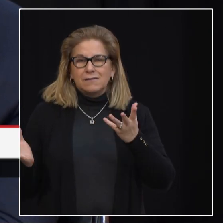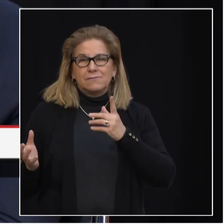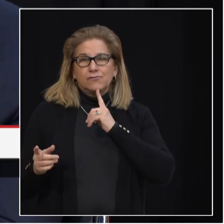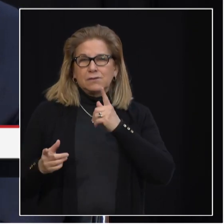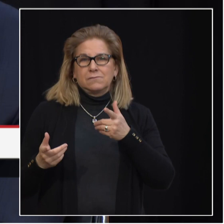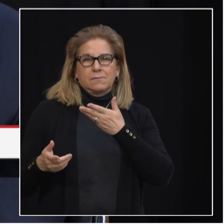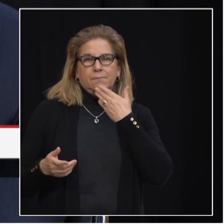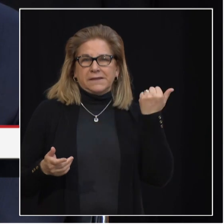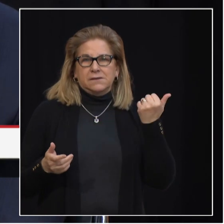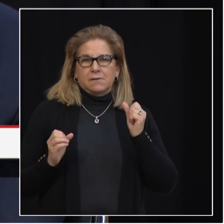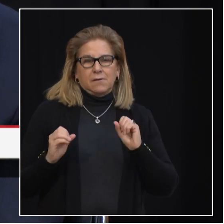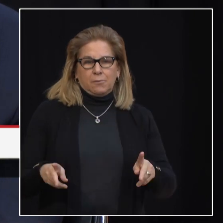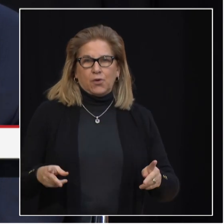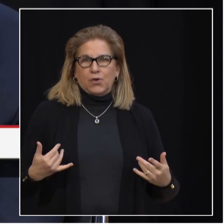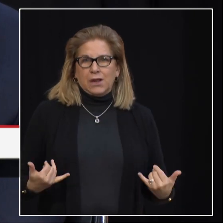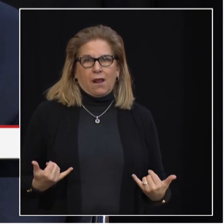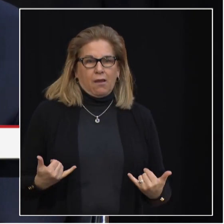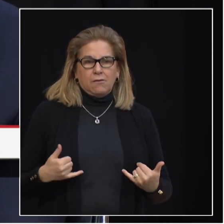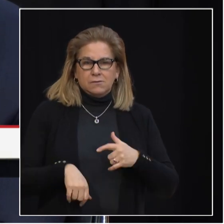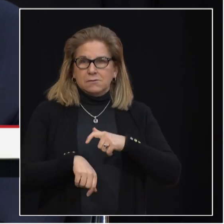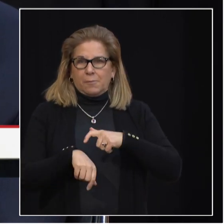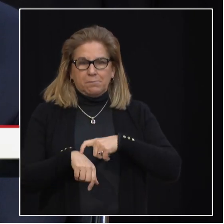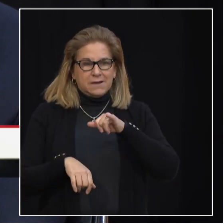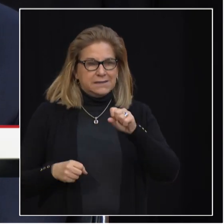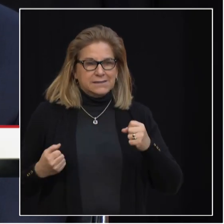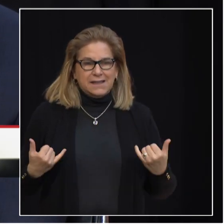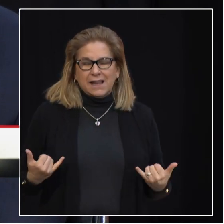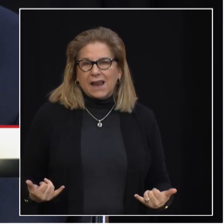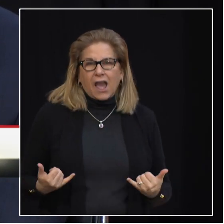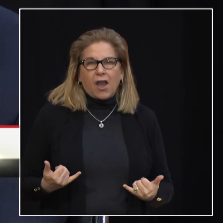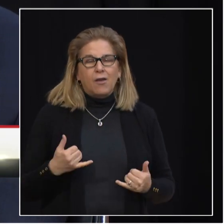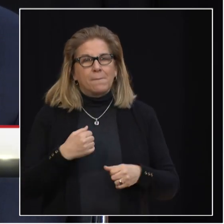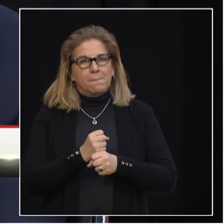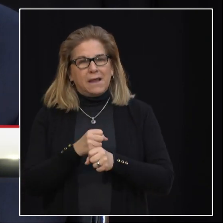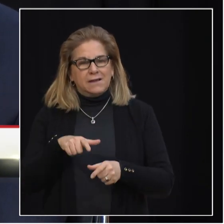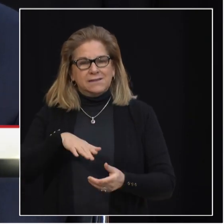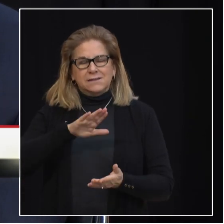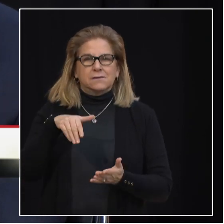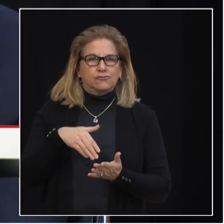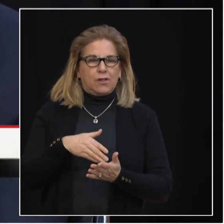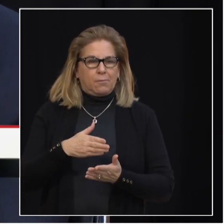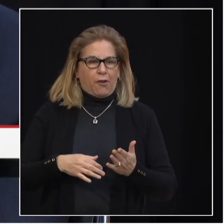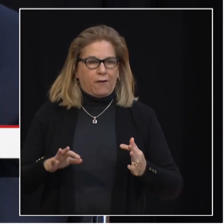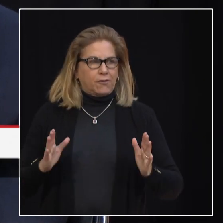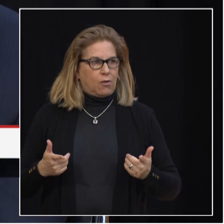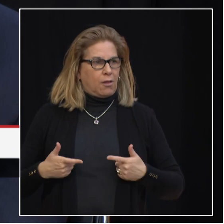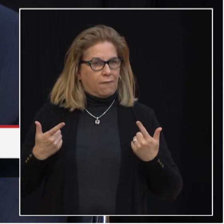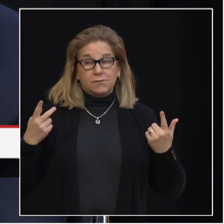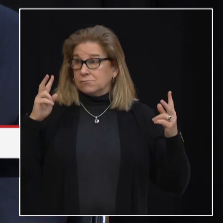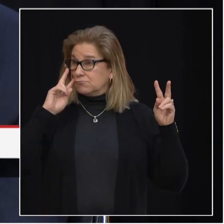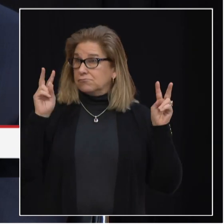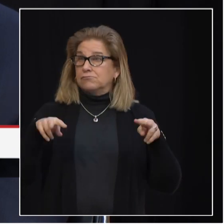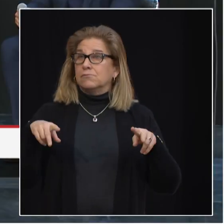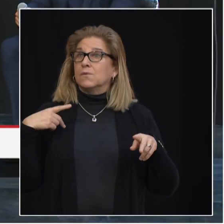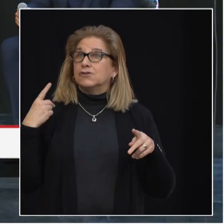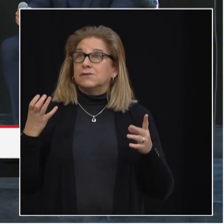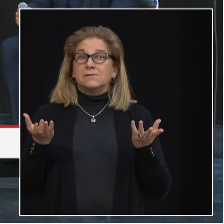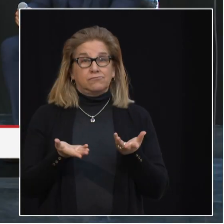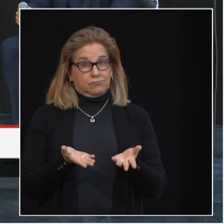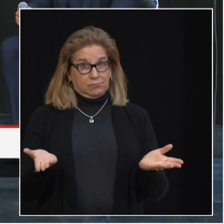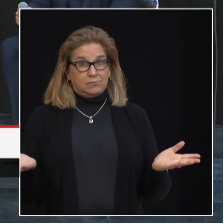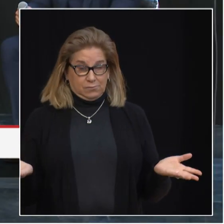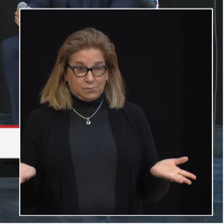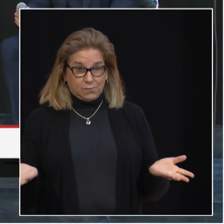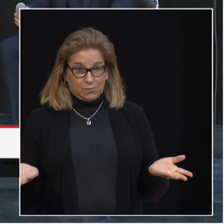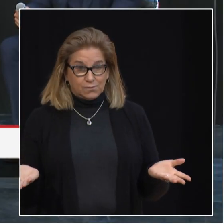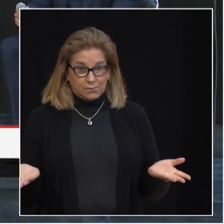on making our downtown a central part of our vision for the future of the city. That's great. And I've been getting the universal signal that this is